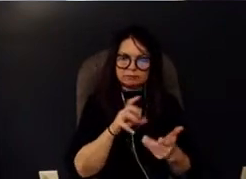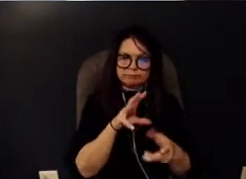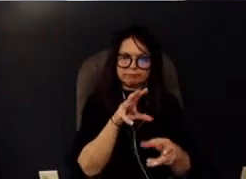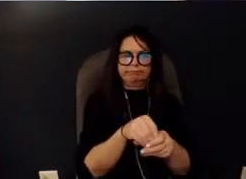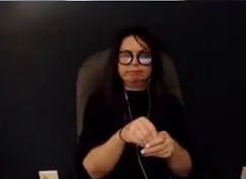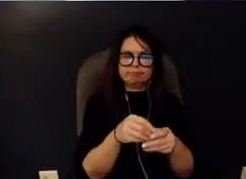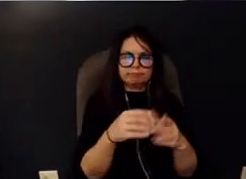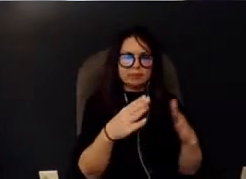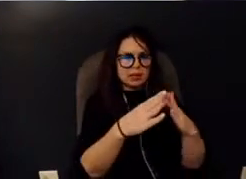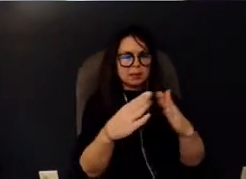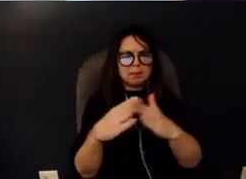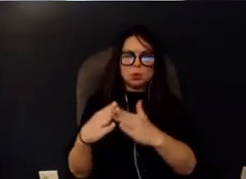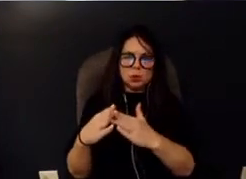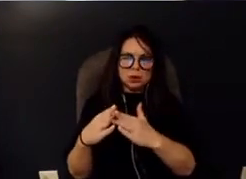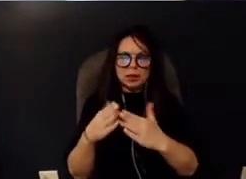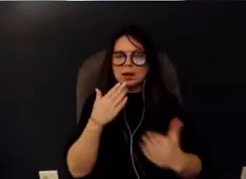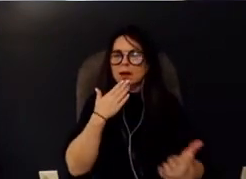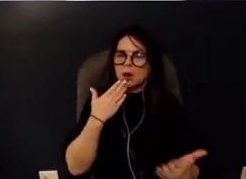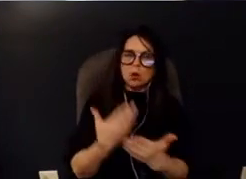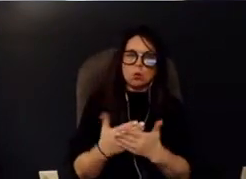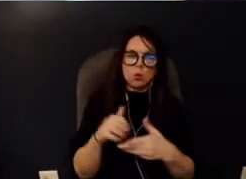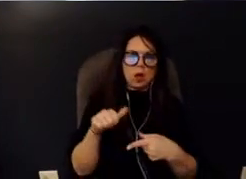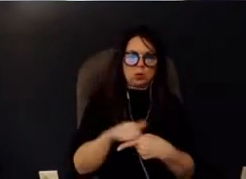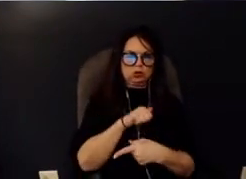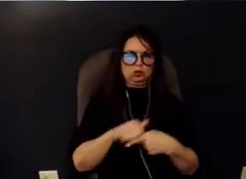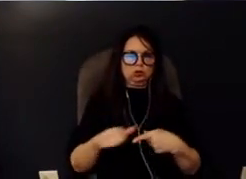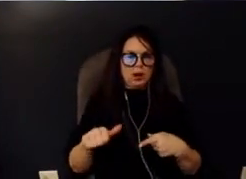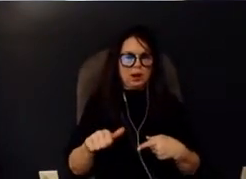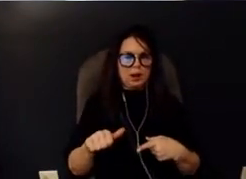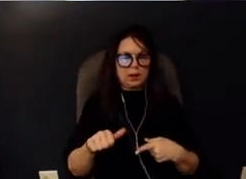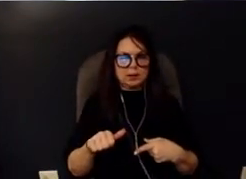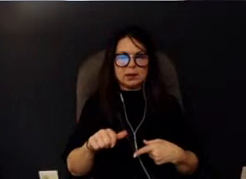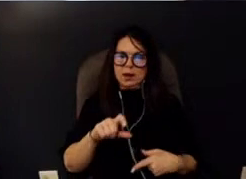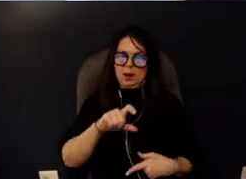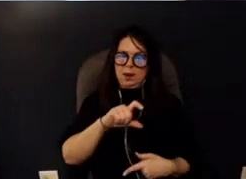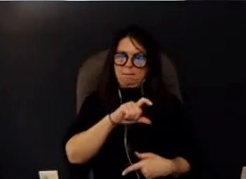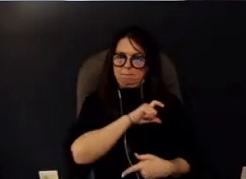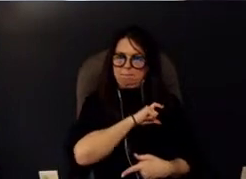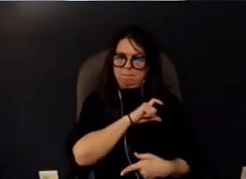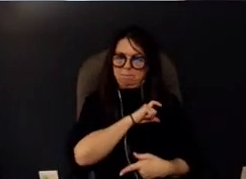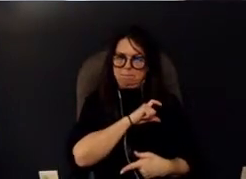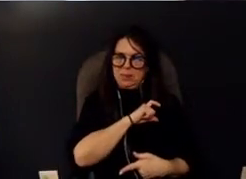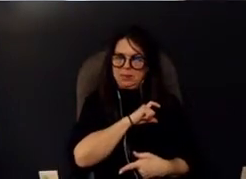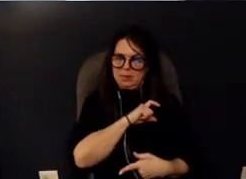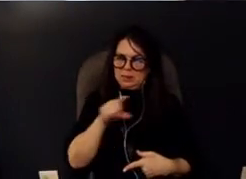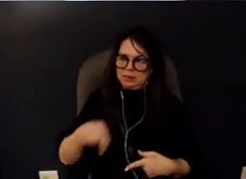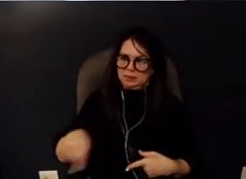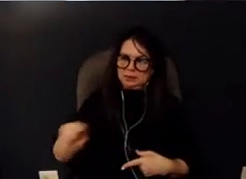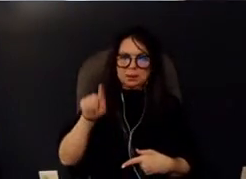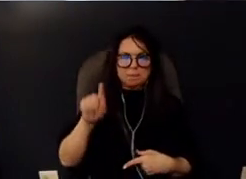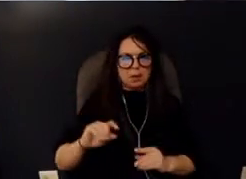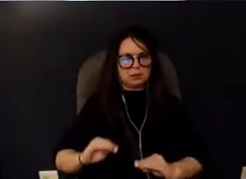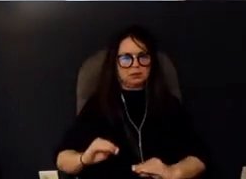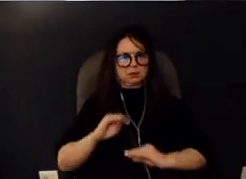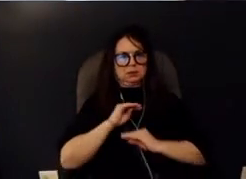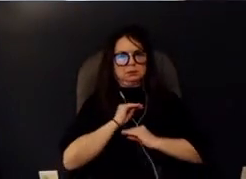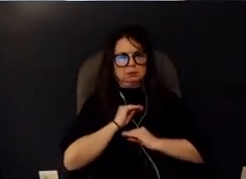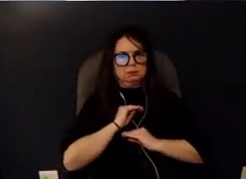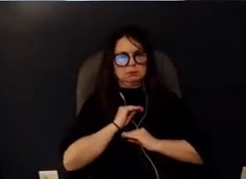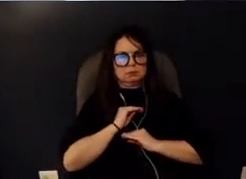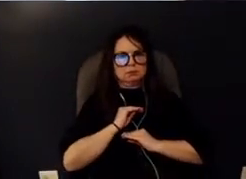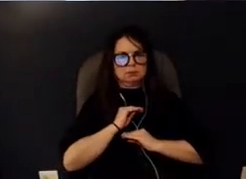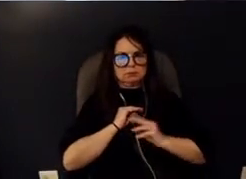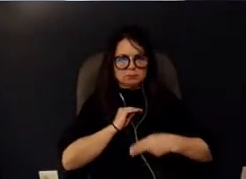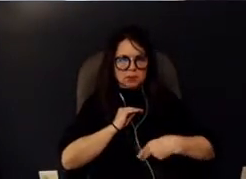well-trained, and police that are held accountable to a higher standard. I supported